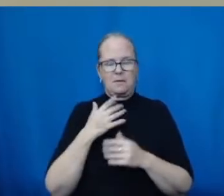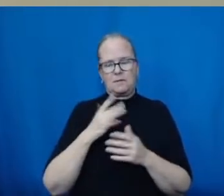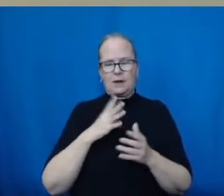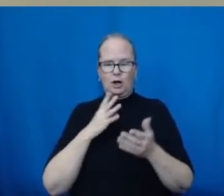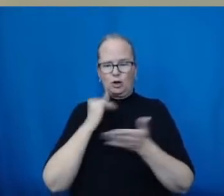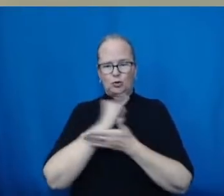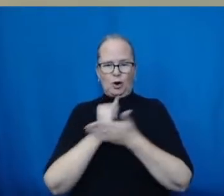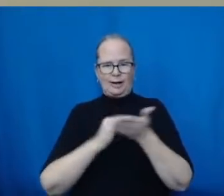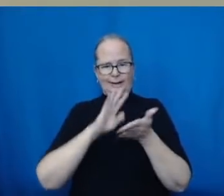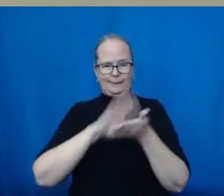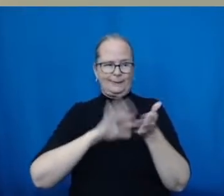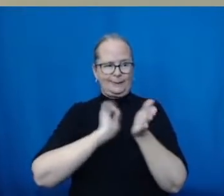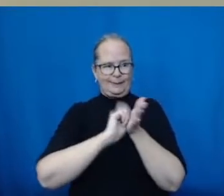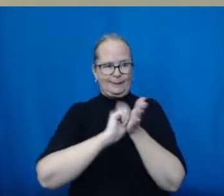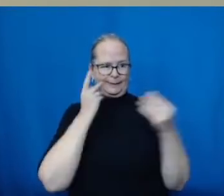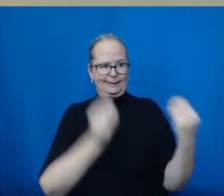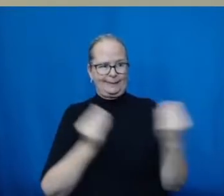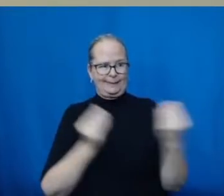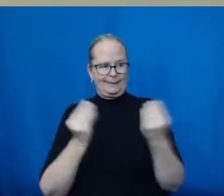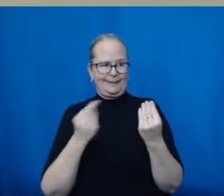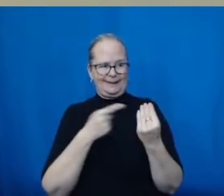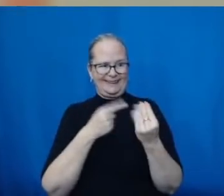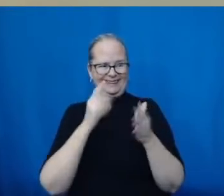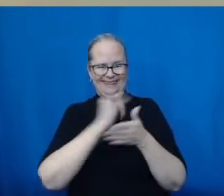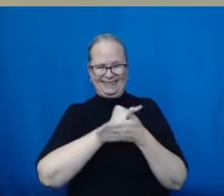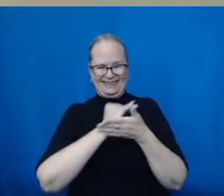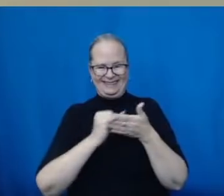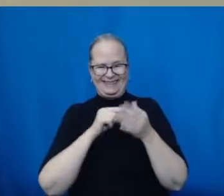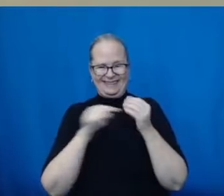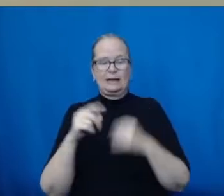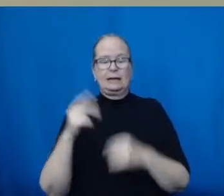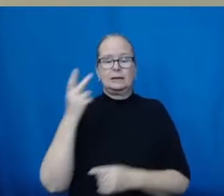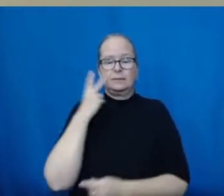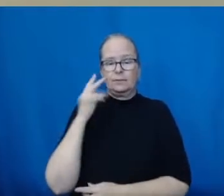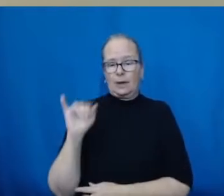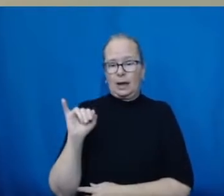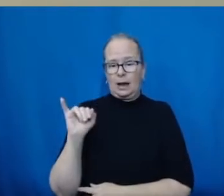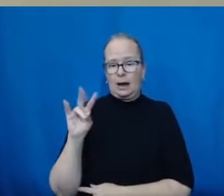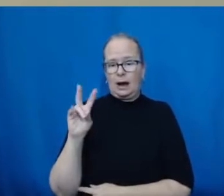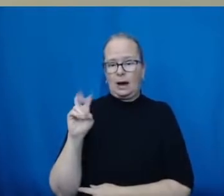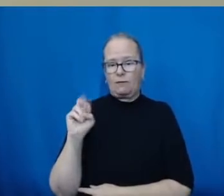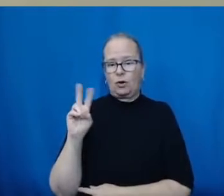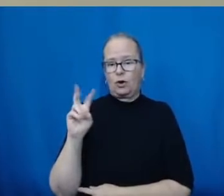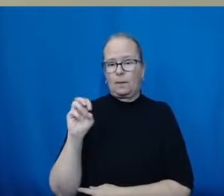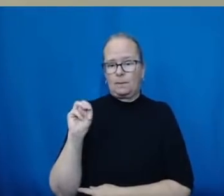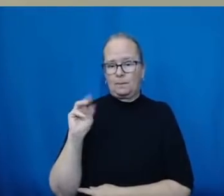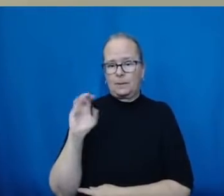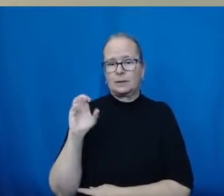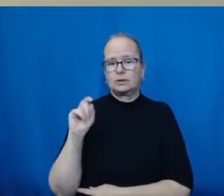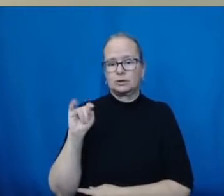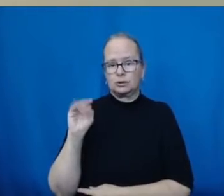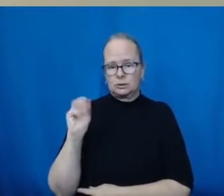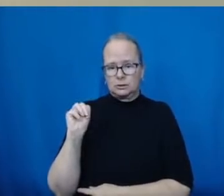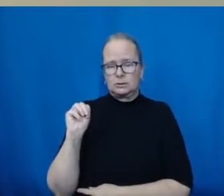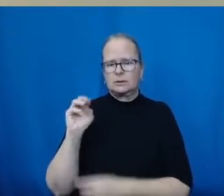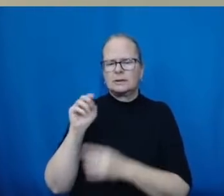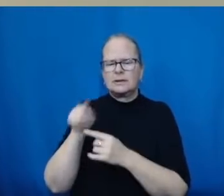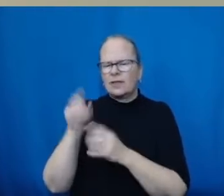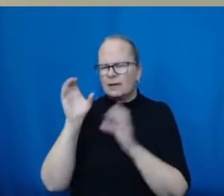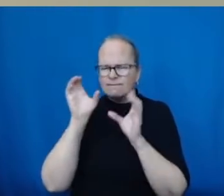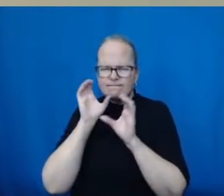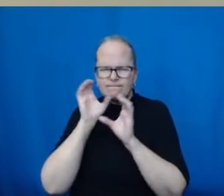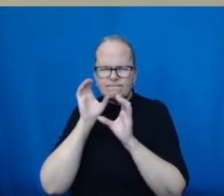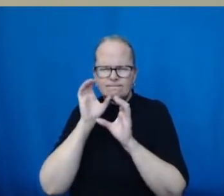in ivermectin misinformation and people searching for ivermectin on social media. This is a rough map of the